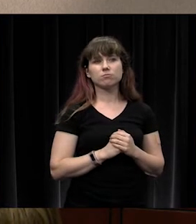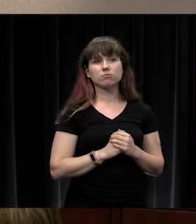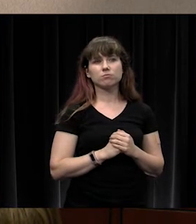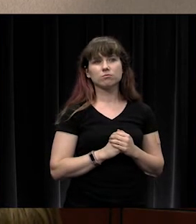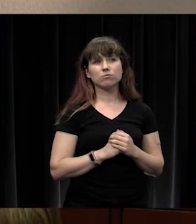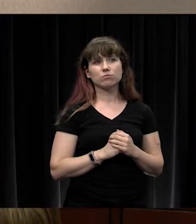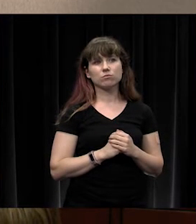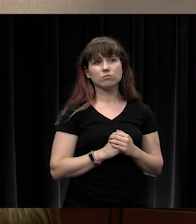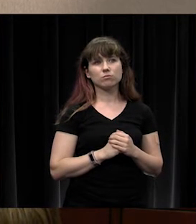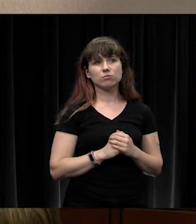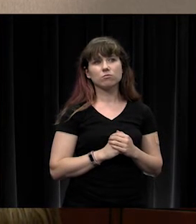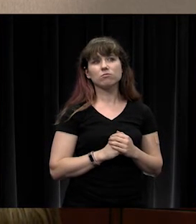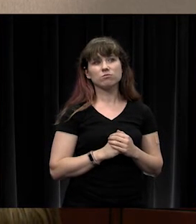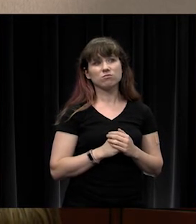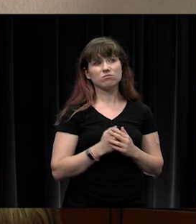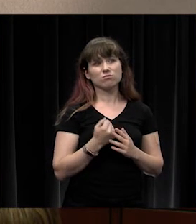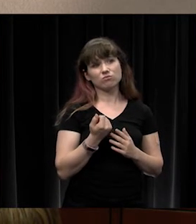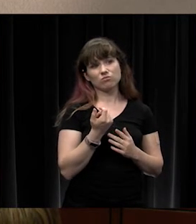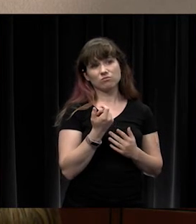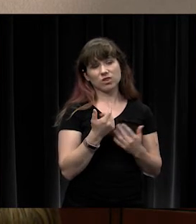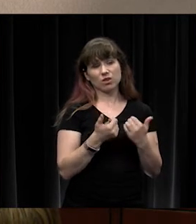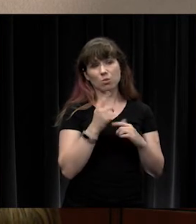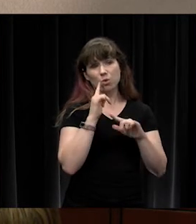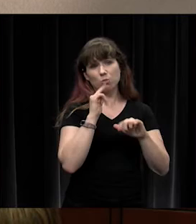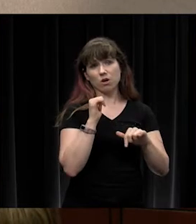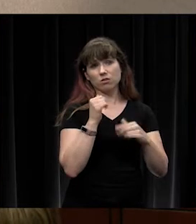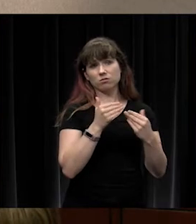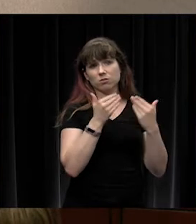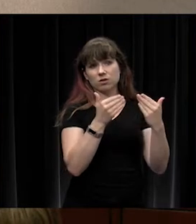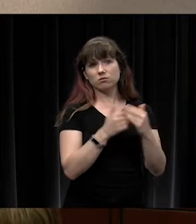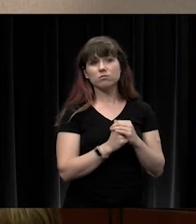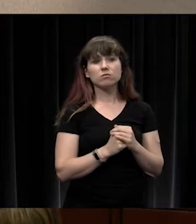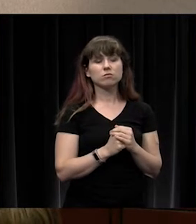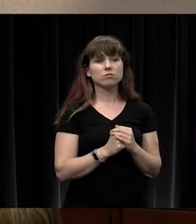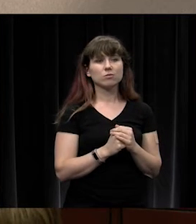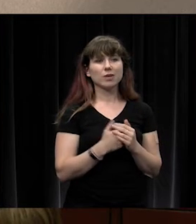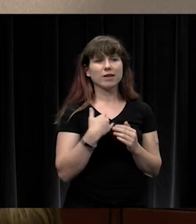the lowest responsive bids. I will point out that we did have